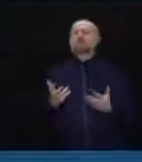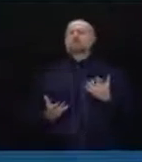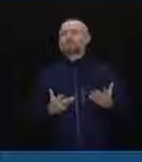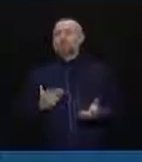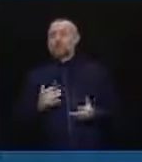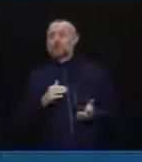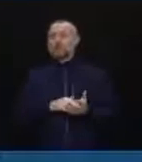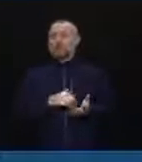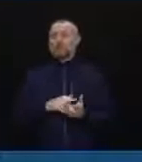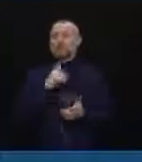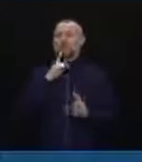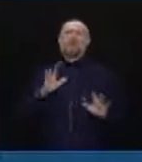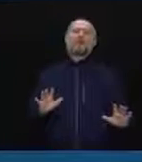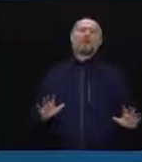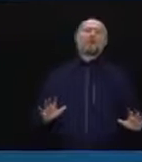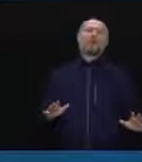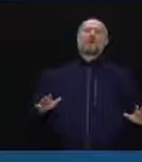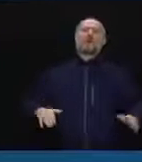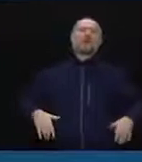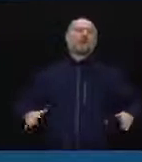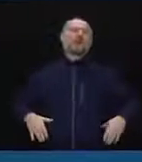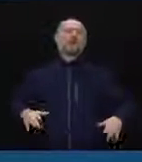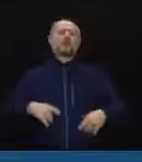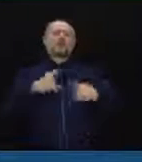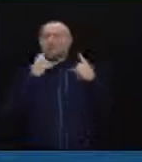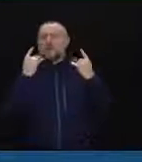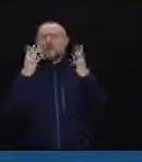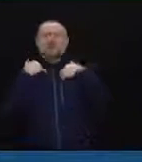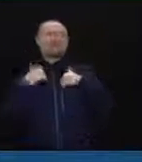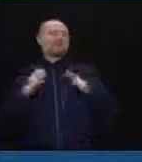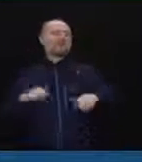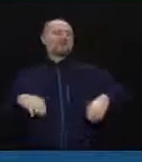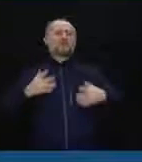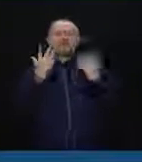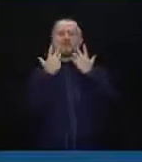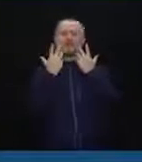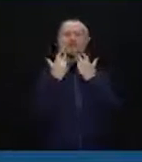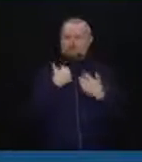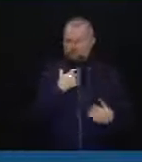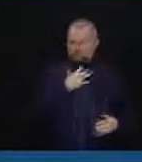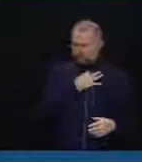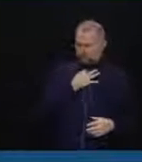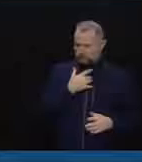to lift the mask mandate. So a lot of parents are wondering what the doctor's advice is.